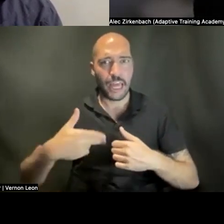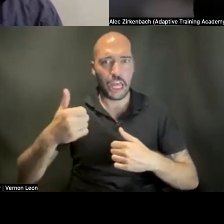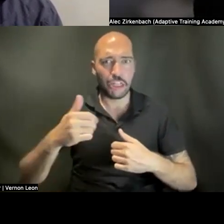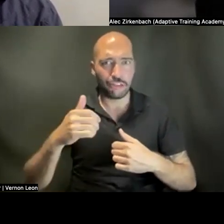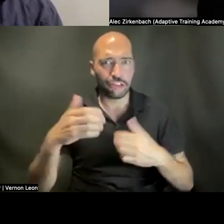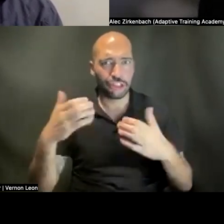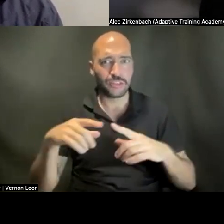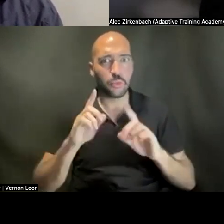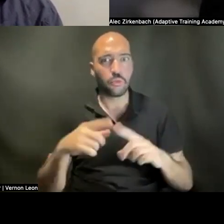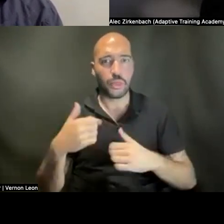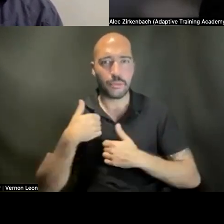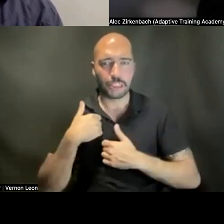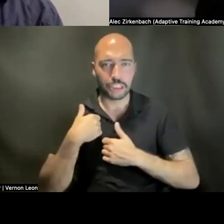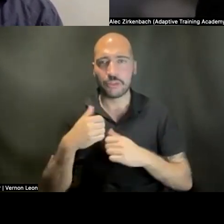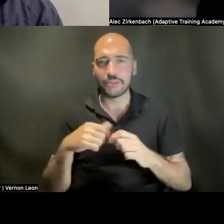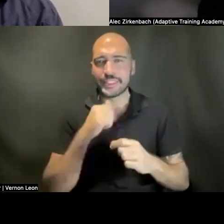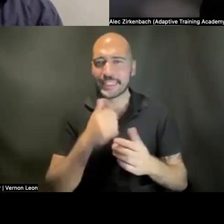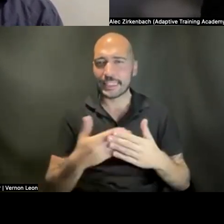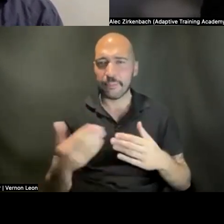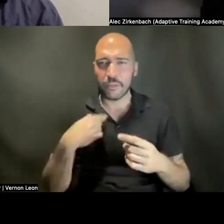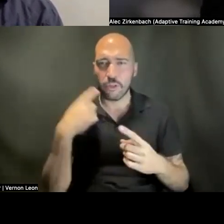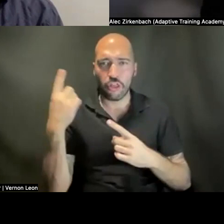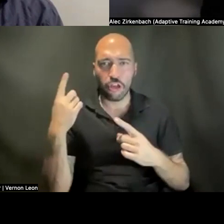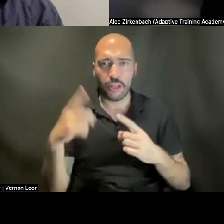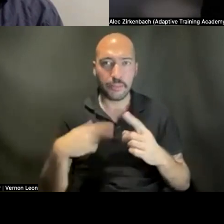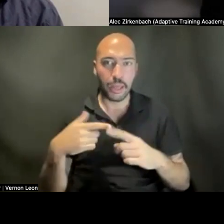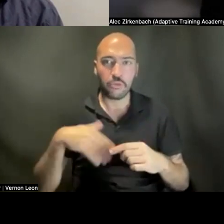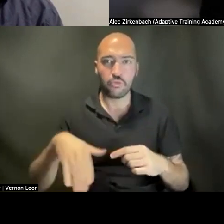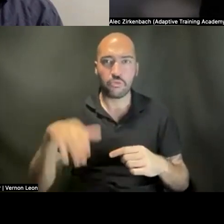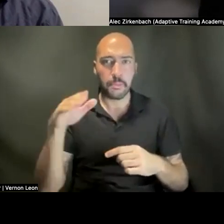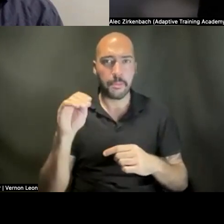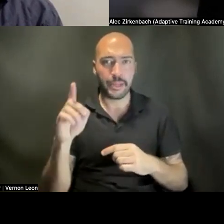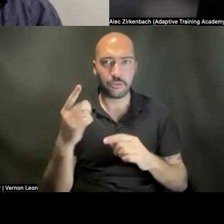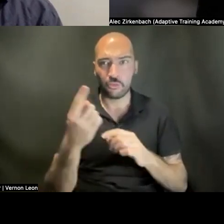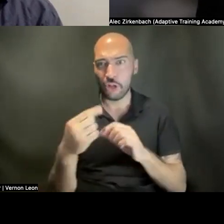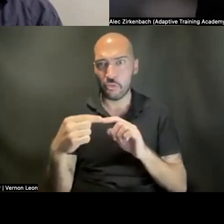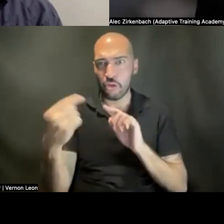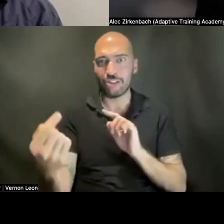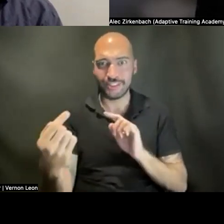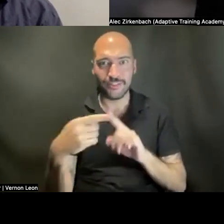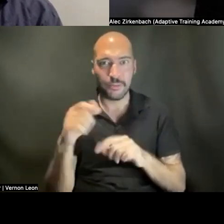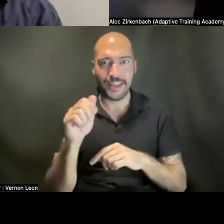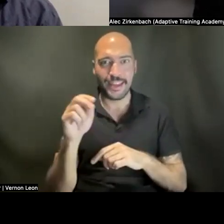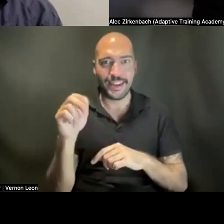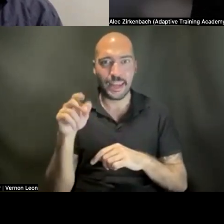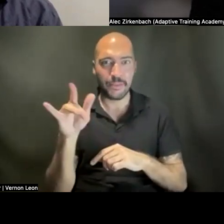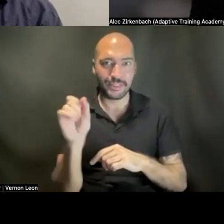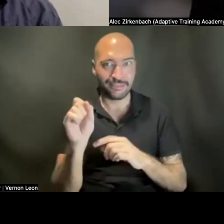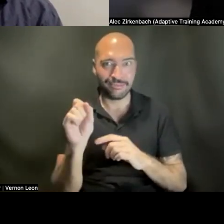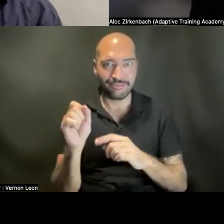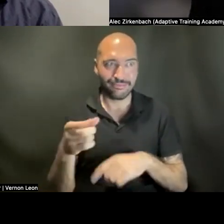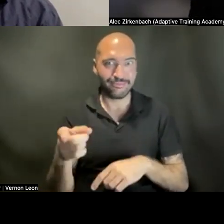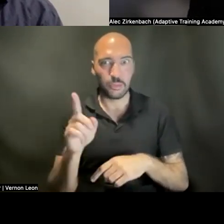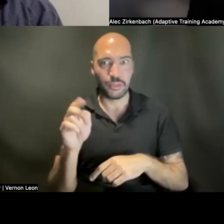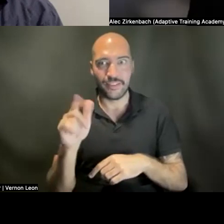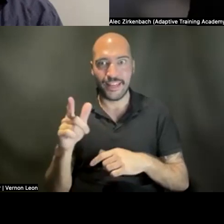propensity to go in military. But it just wasn't something I even thought of. I grew up in Maryland, right across the bay from Annapolis, where the Naval Academy is. And I went in